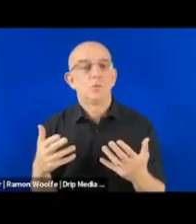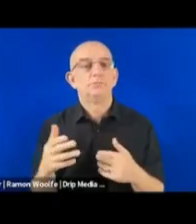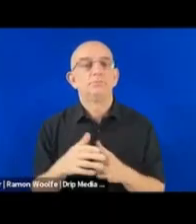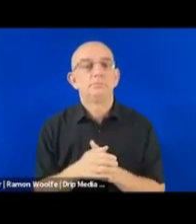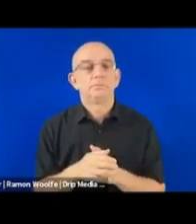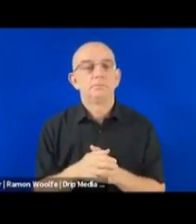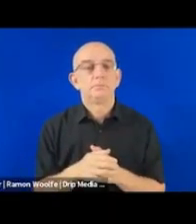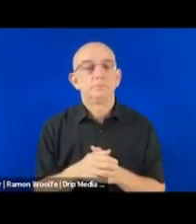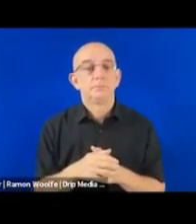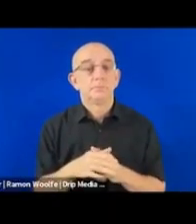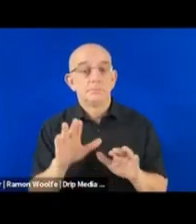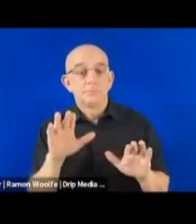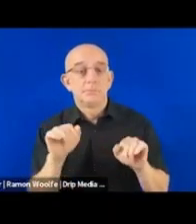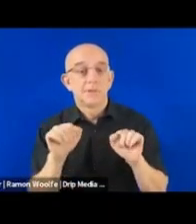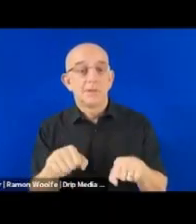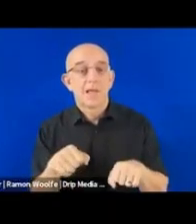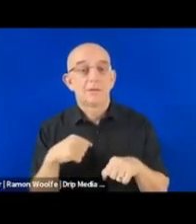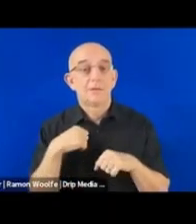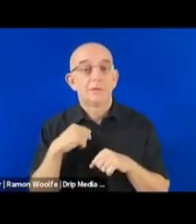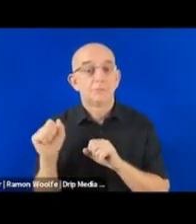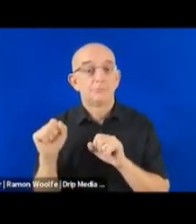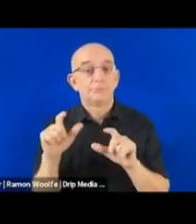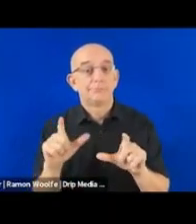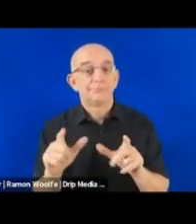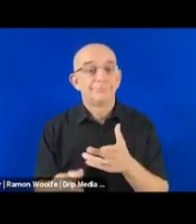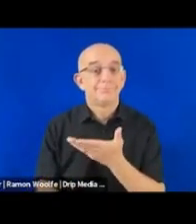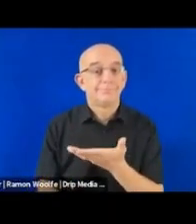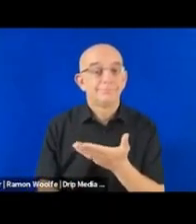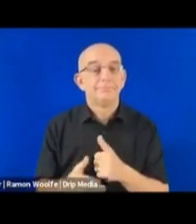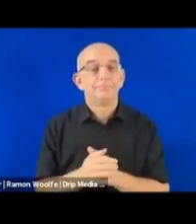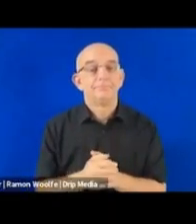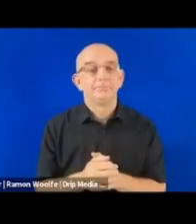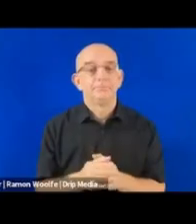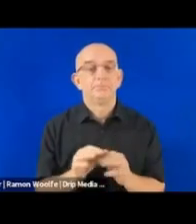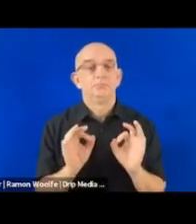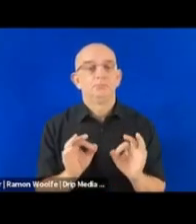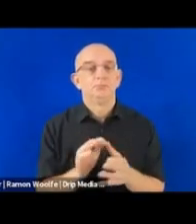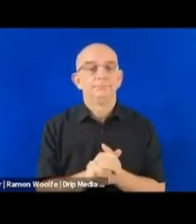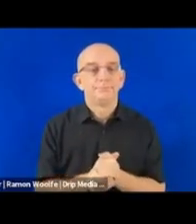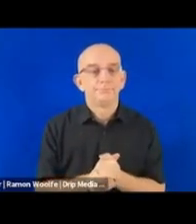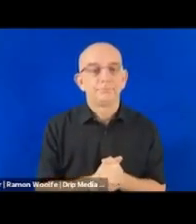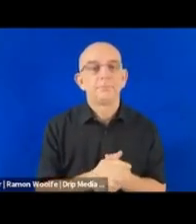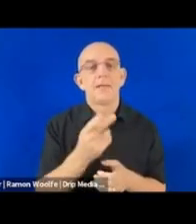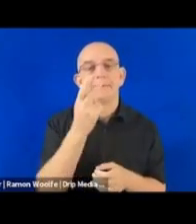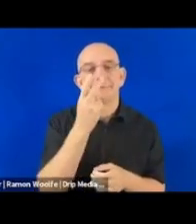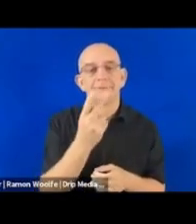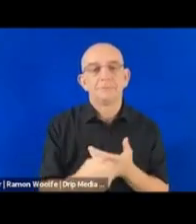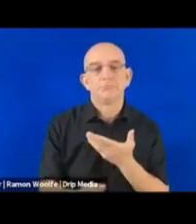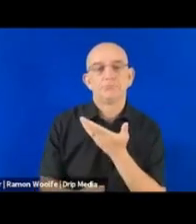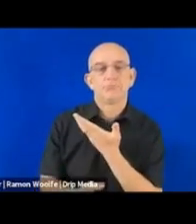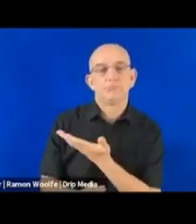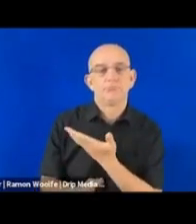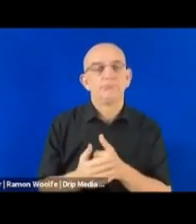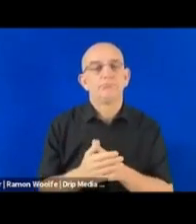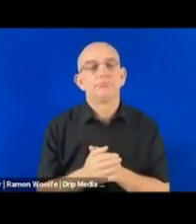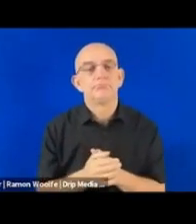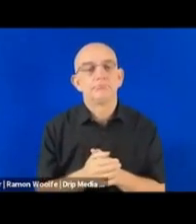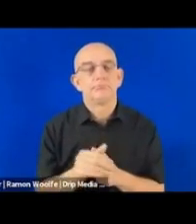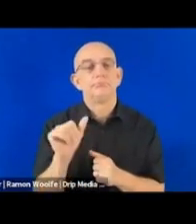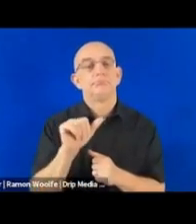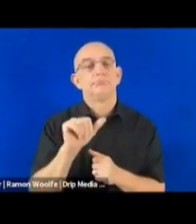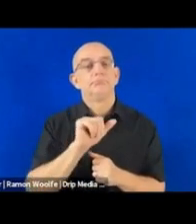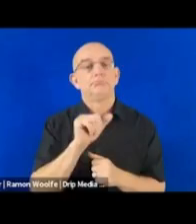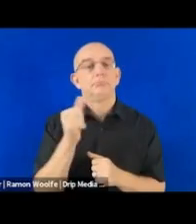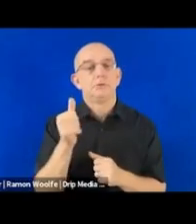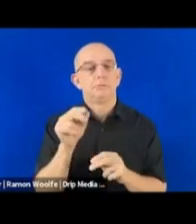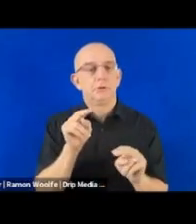Magomero, and then how do we come into the picture? So basically, Magomero Community Development College is a government institution. So we're under